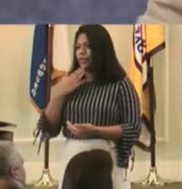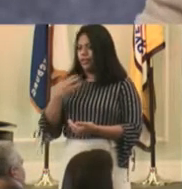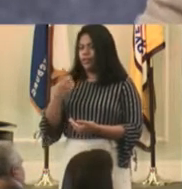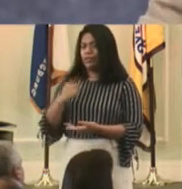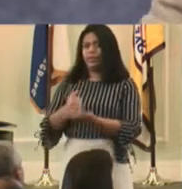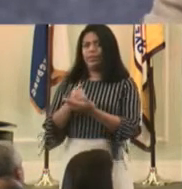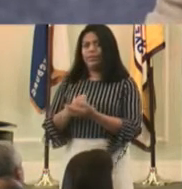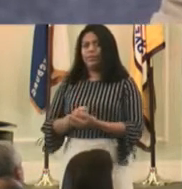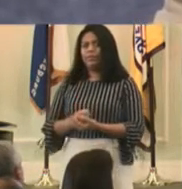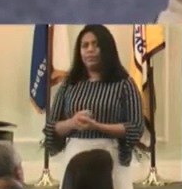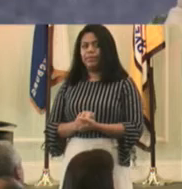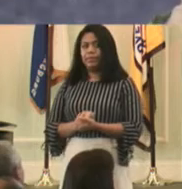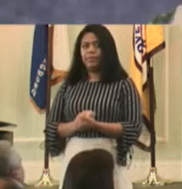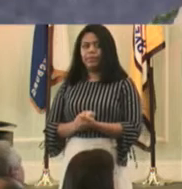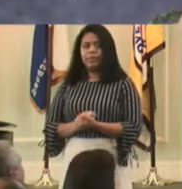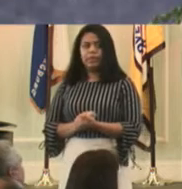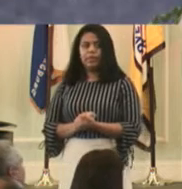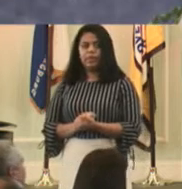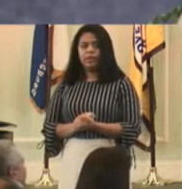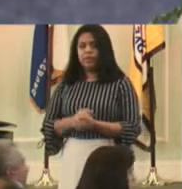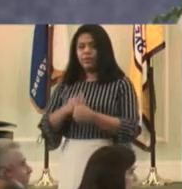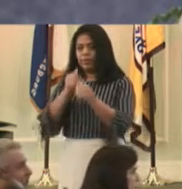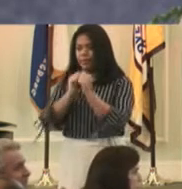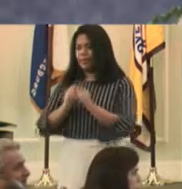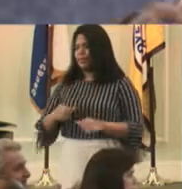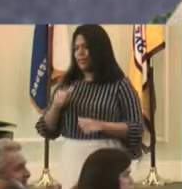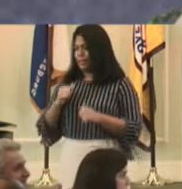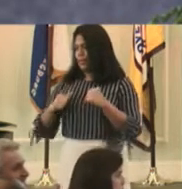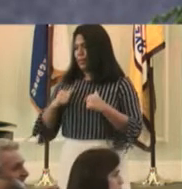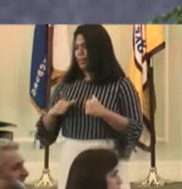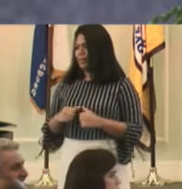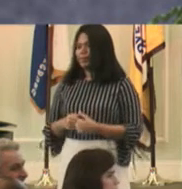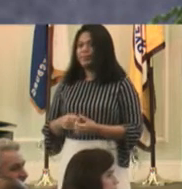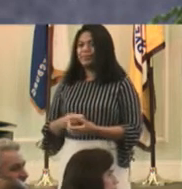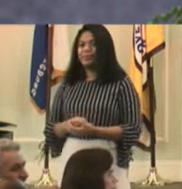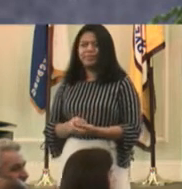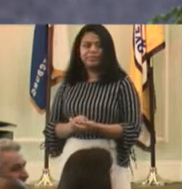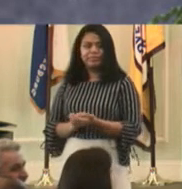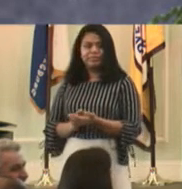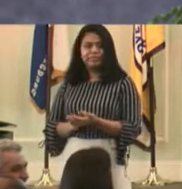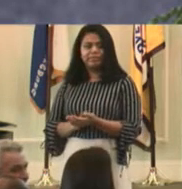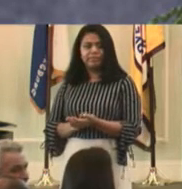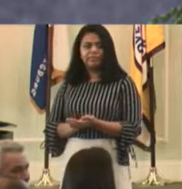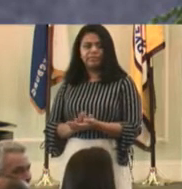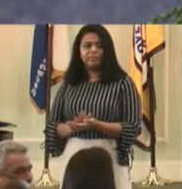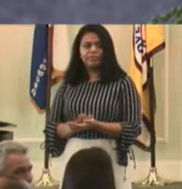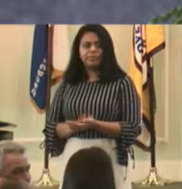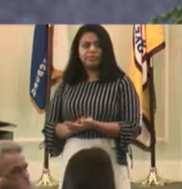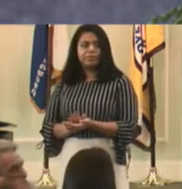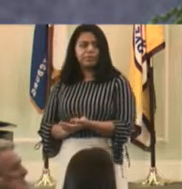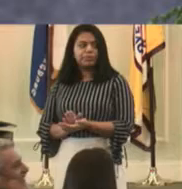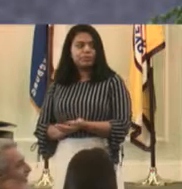did. May God bless you for that. But it was a blessing. Yep. Let's give her a round of applause.